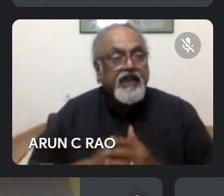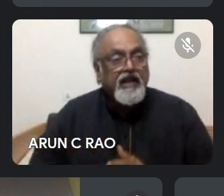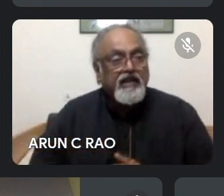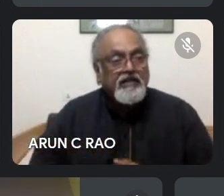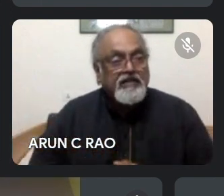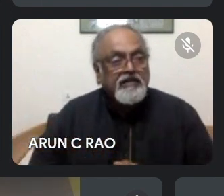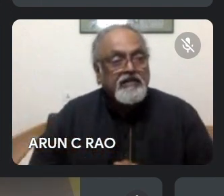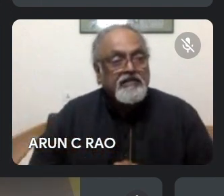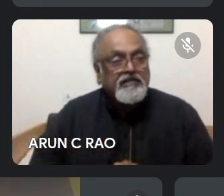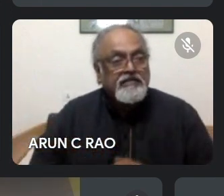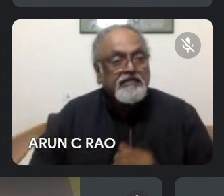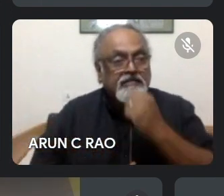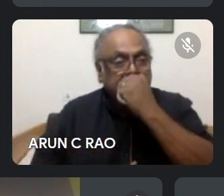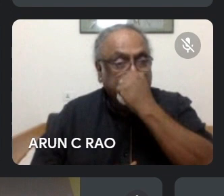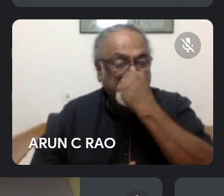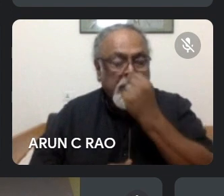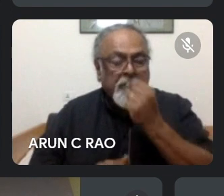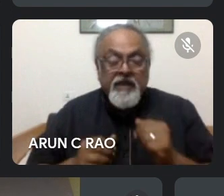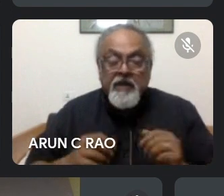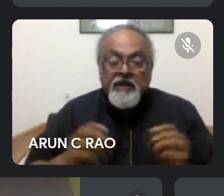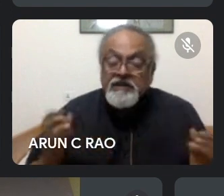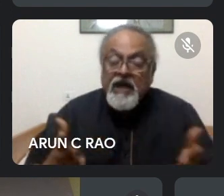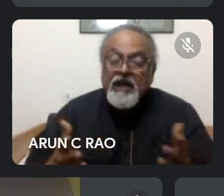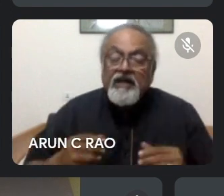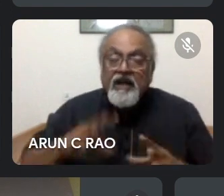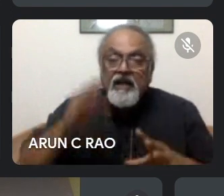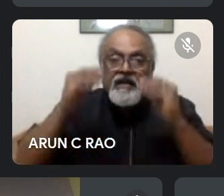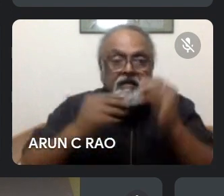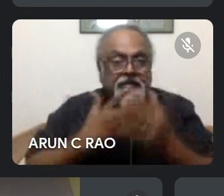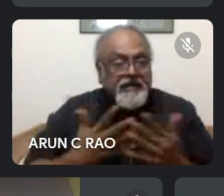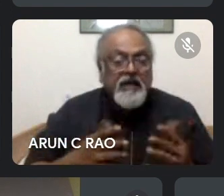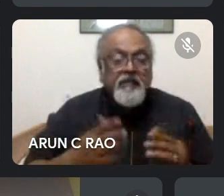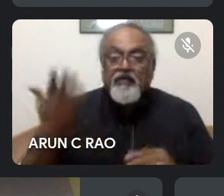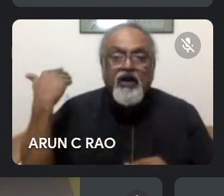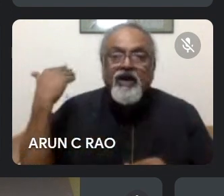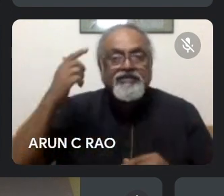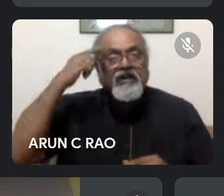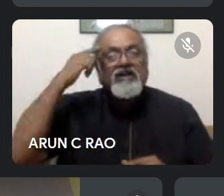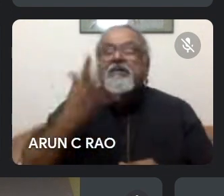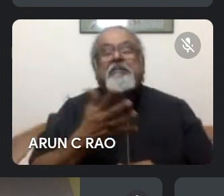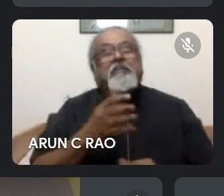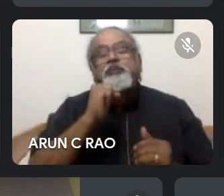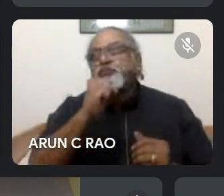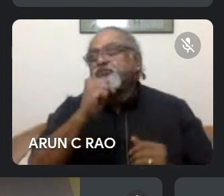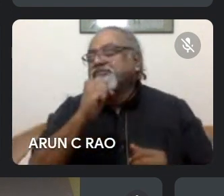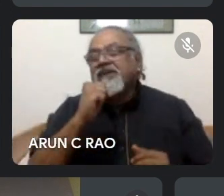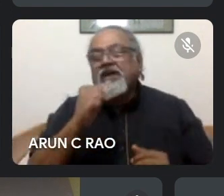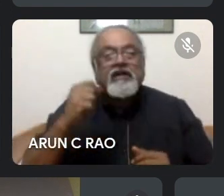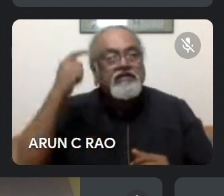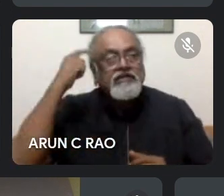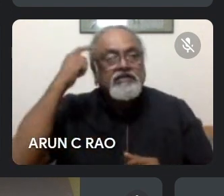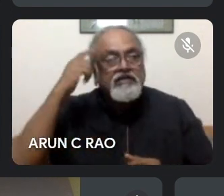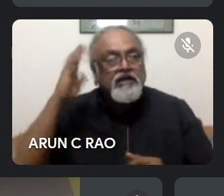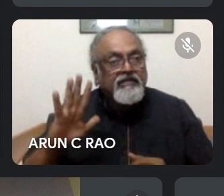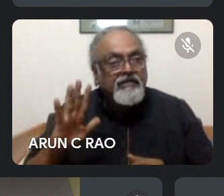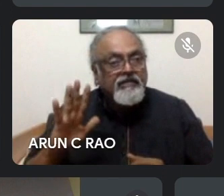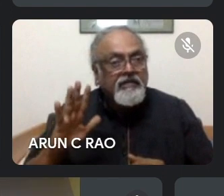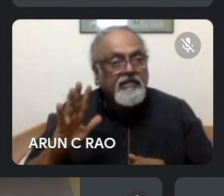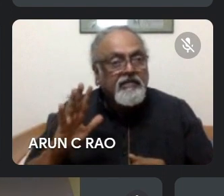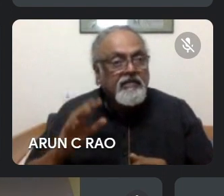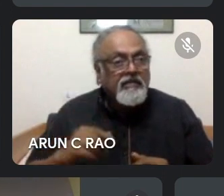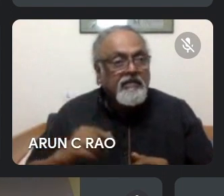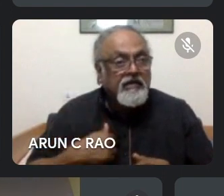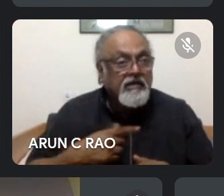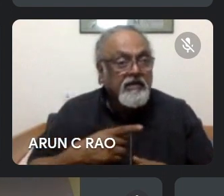which are things which I thought I could never do previously. Out of which one was I've gone and booked myself